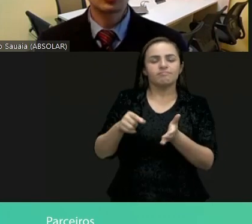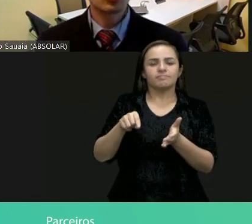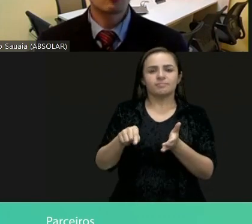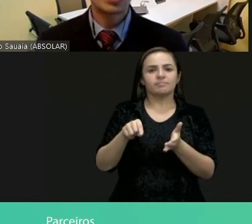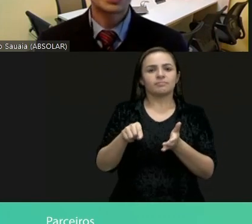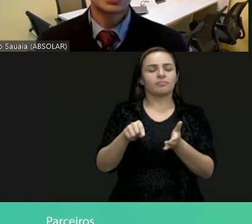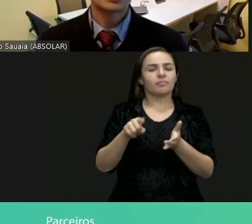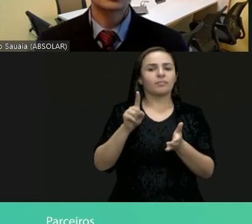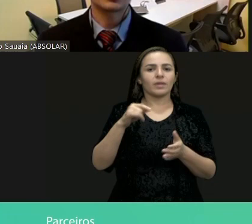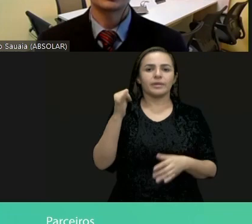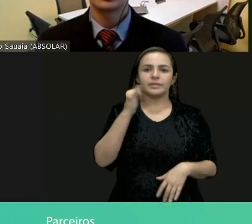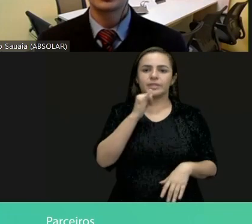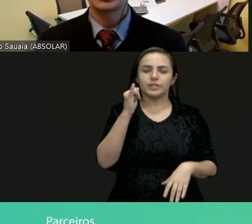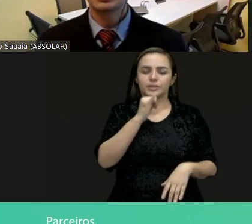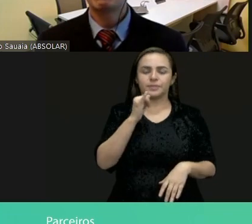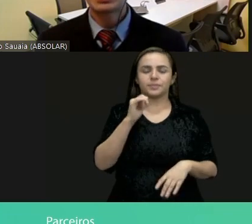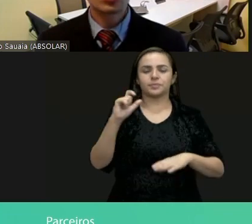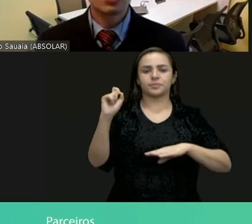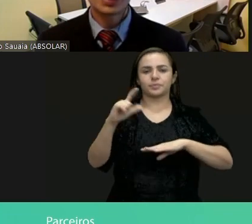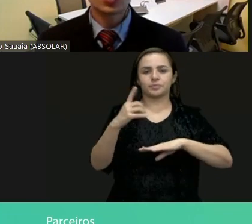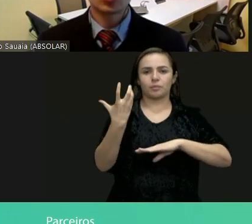and incentives